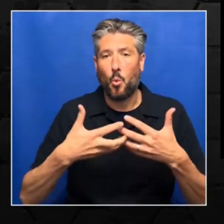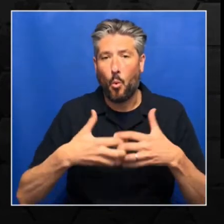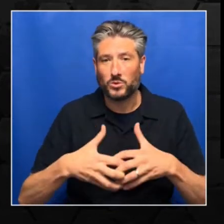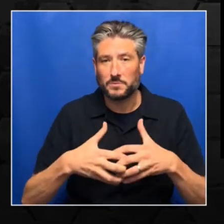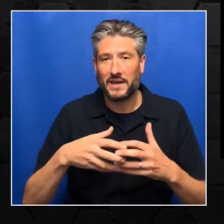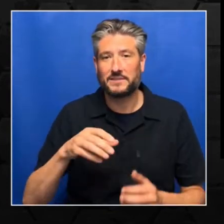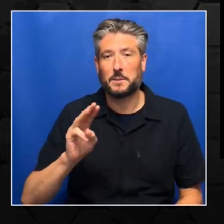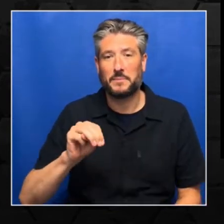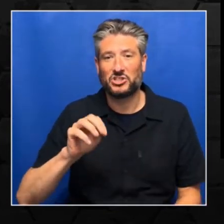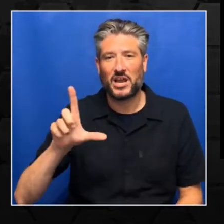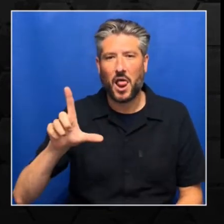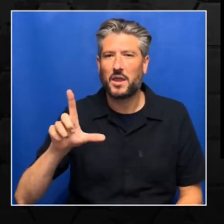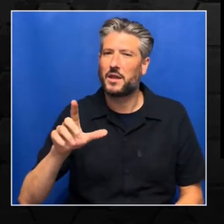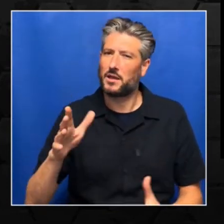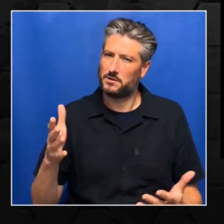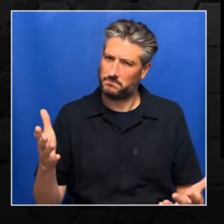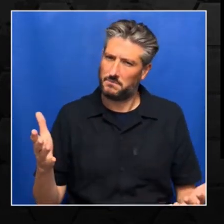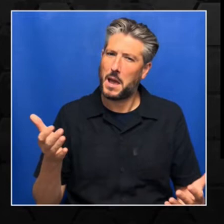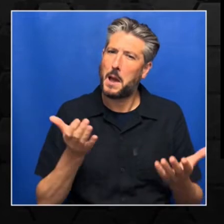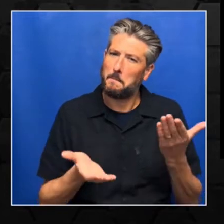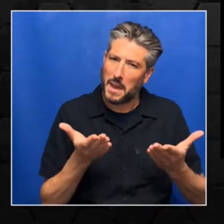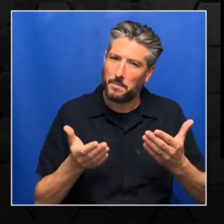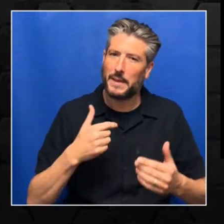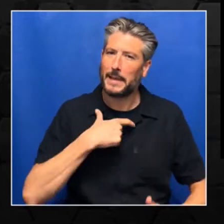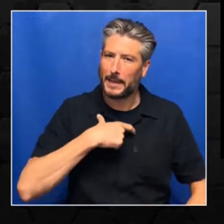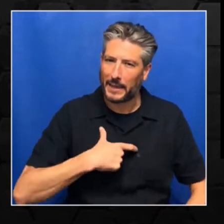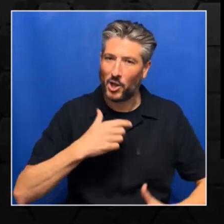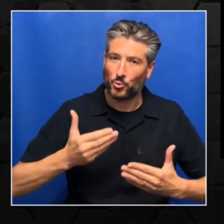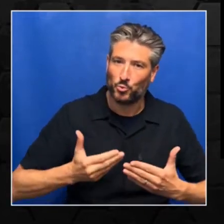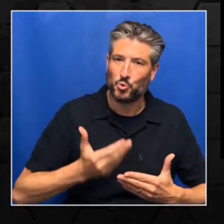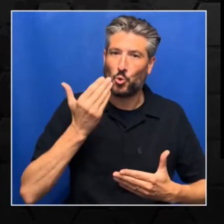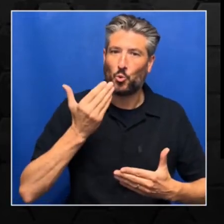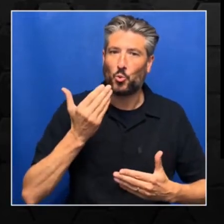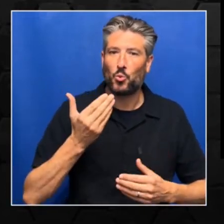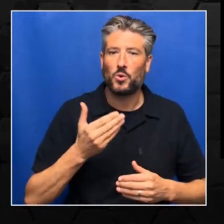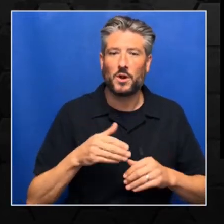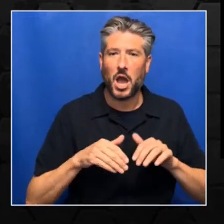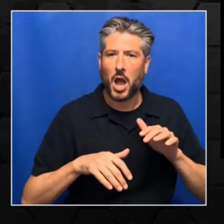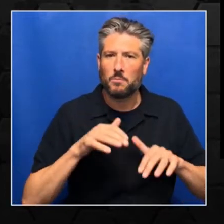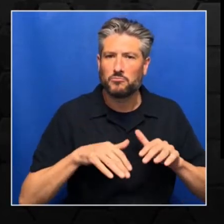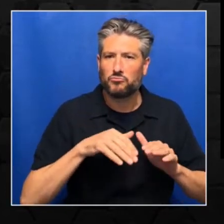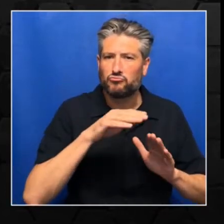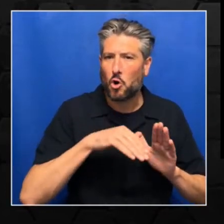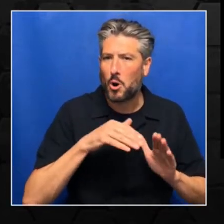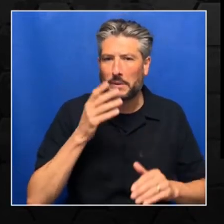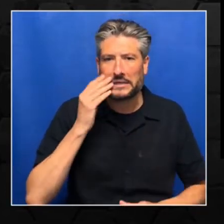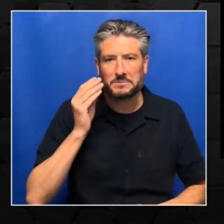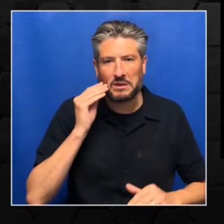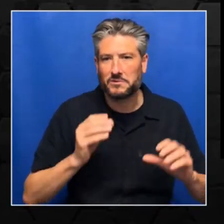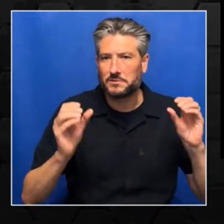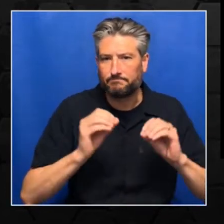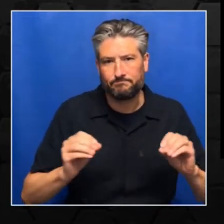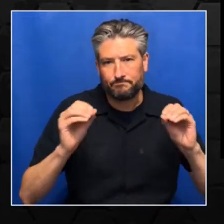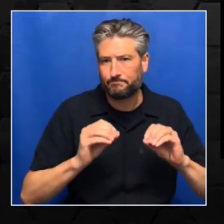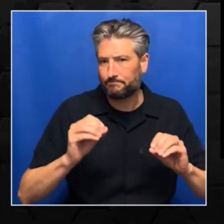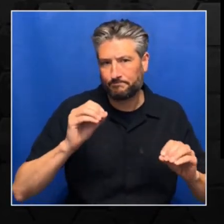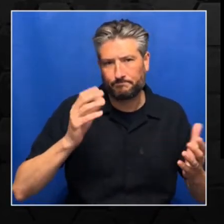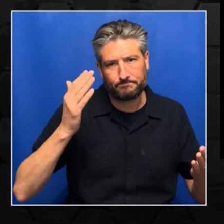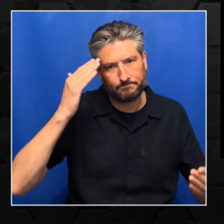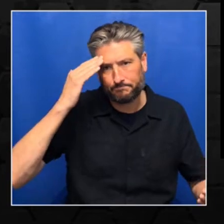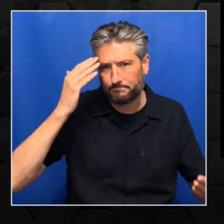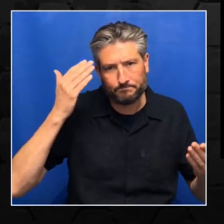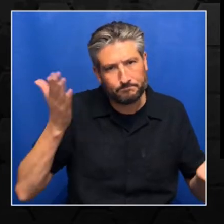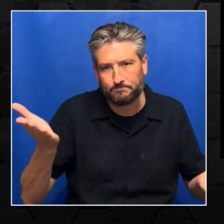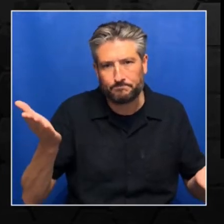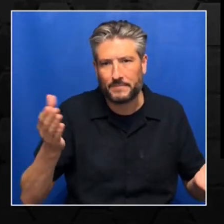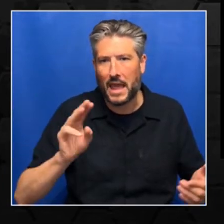new to coding, who are new to programming. They have no experience. They don't even know anything. They just want to use machine learning in